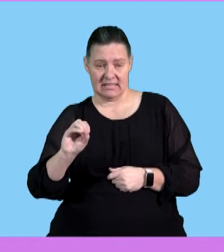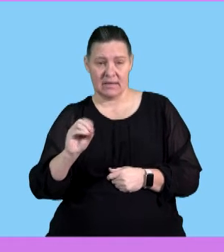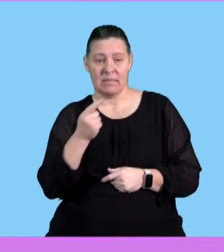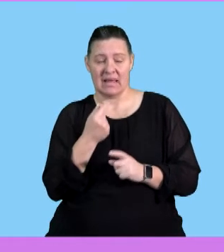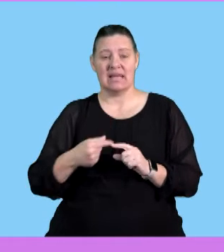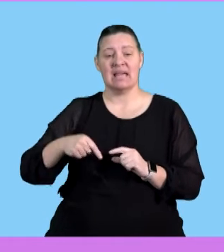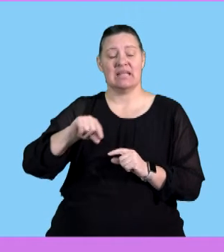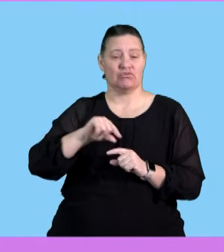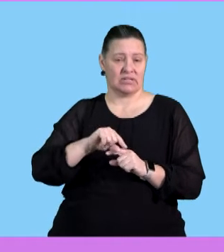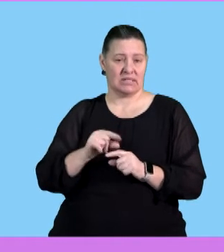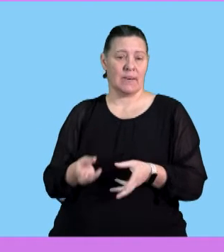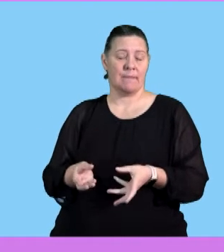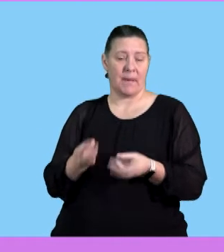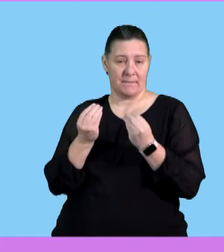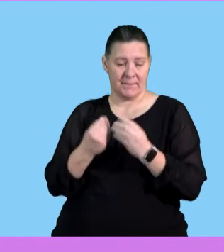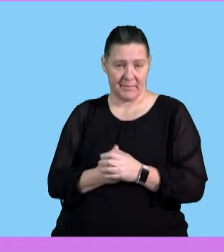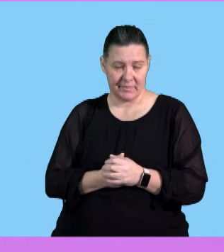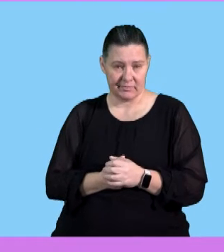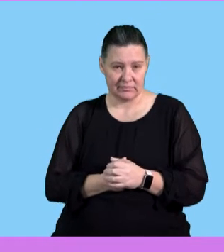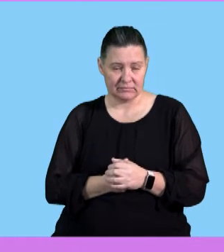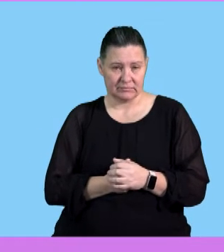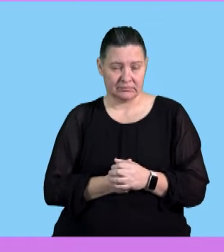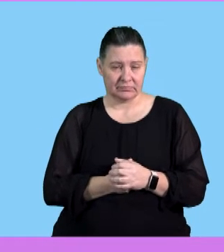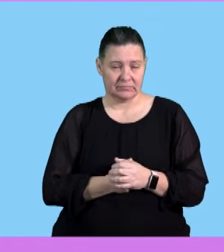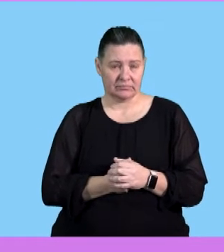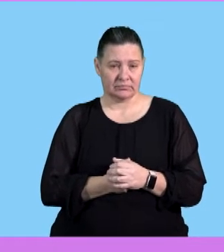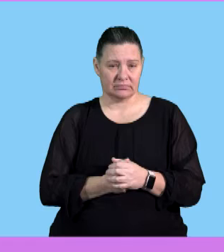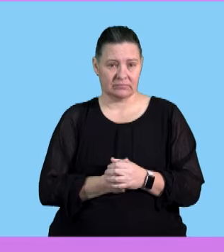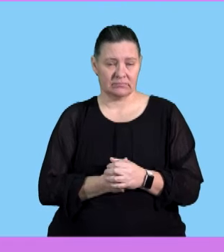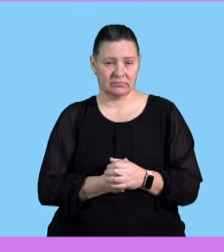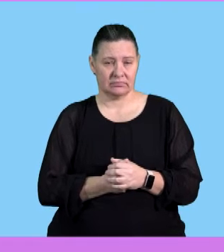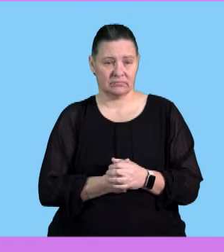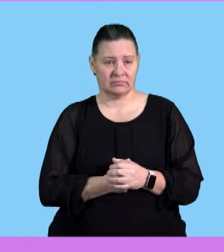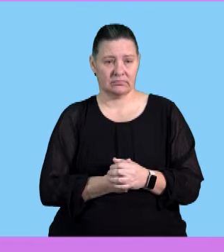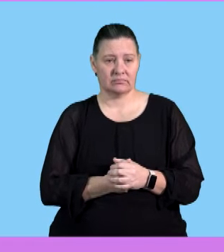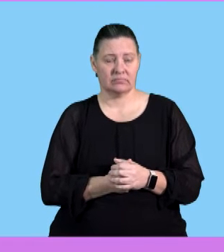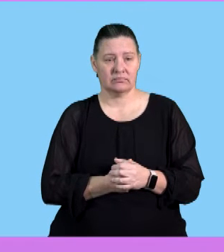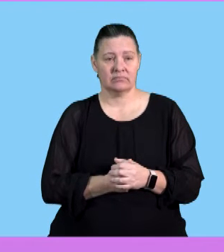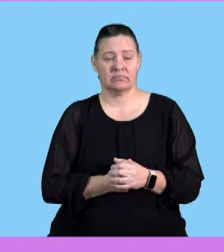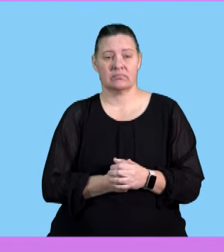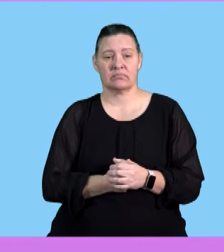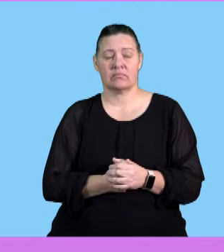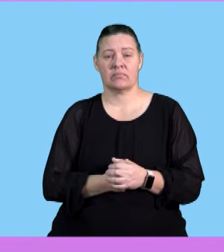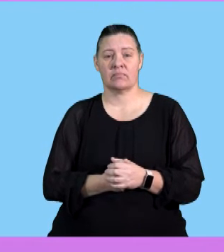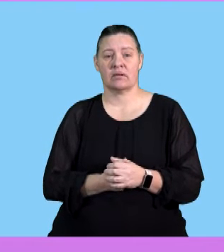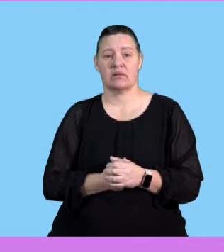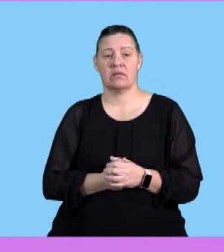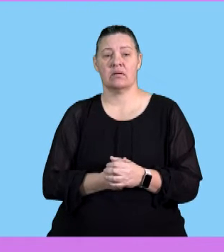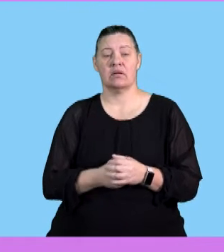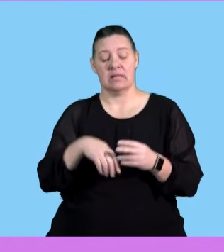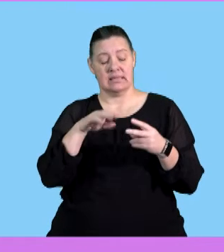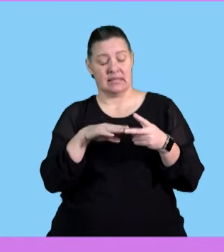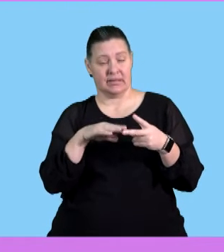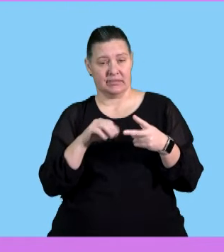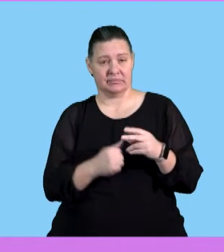2,550. So this is the interest that will be accumulated at the end of this investment. And